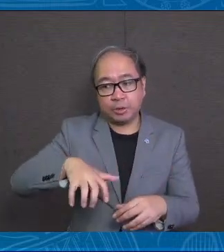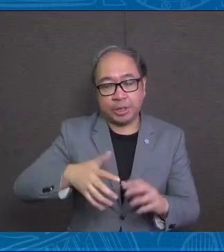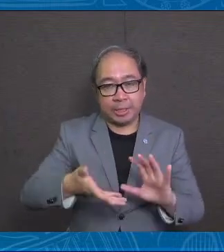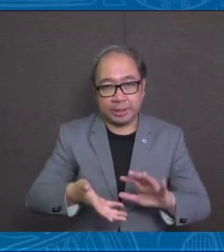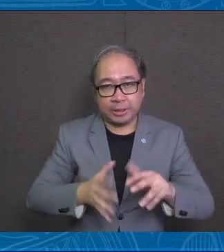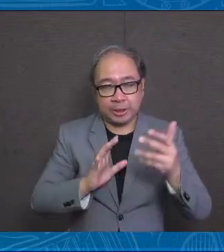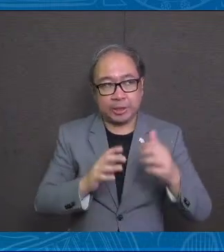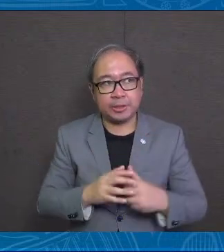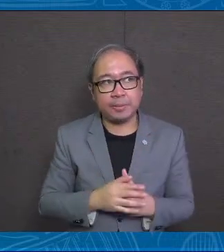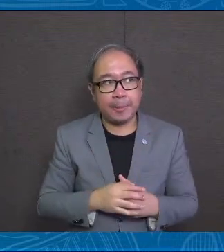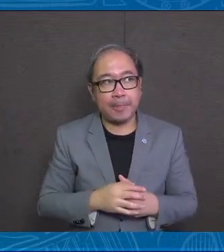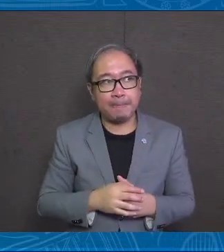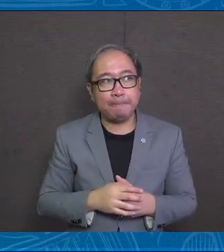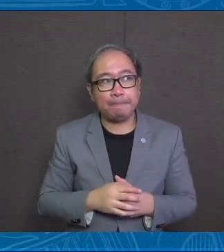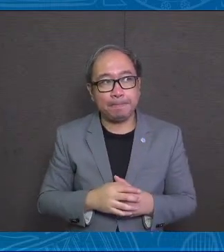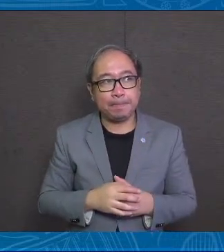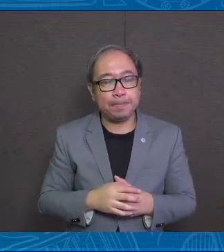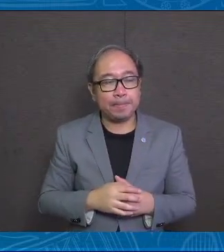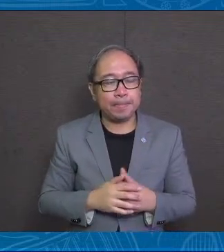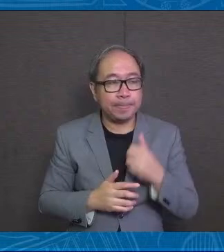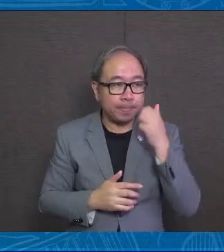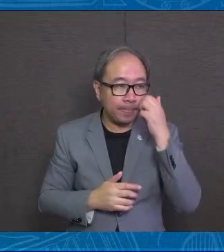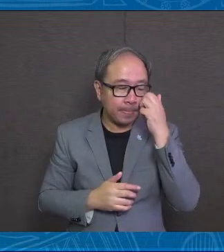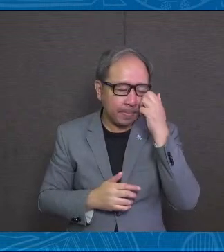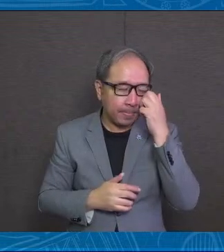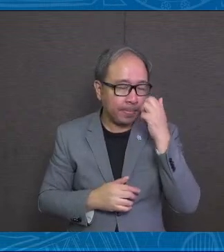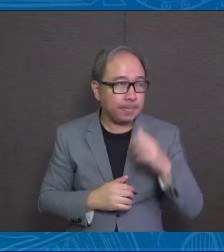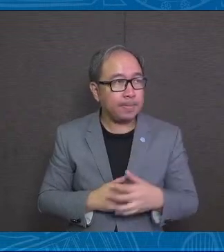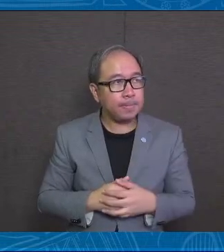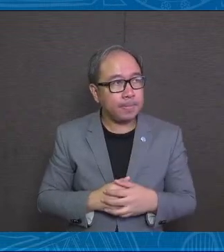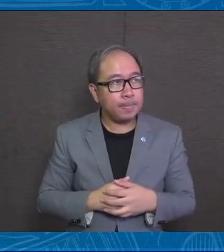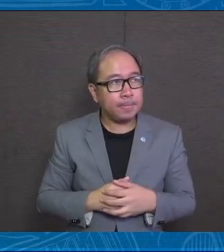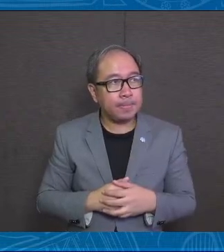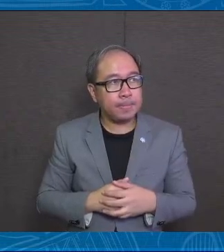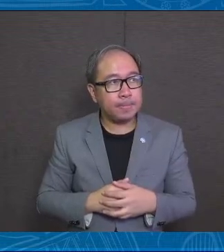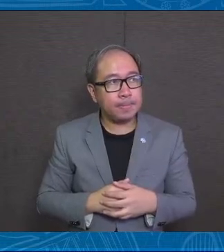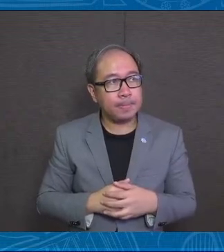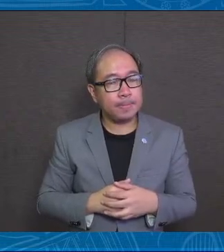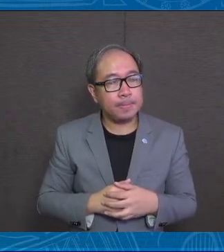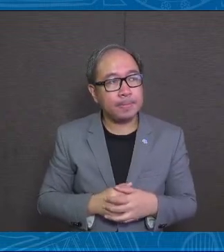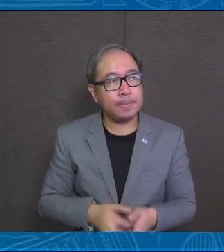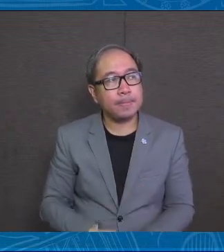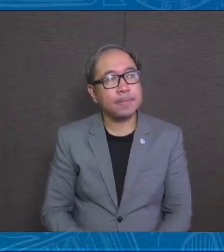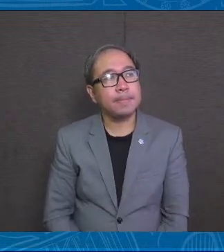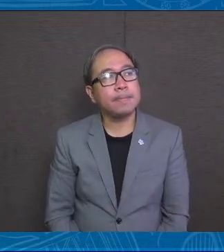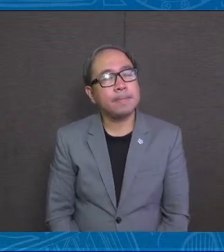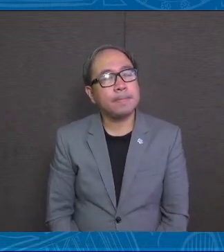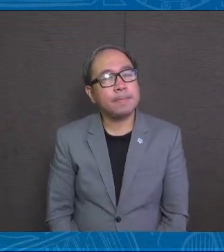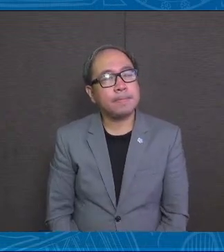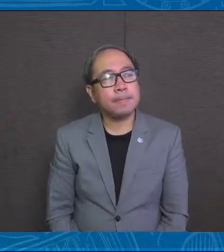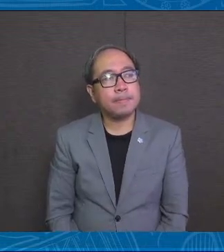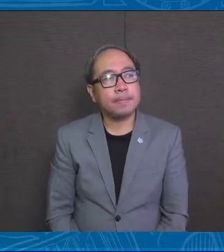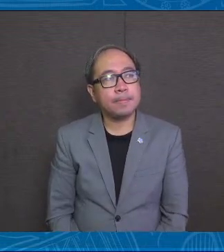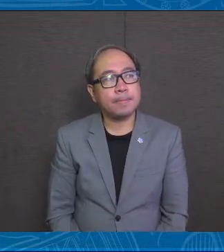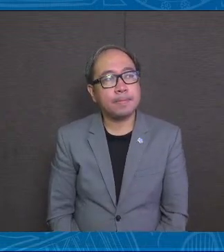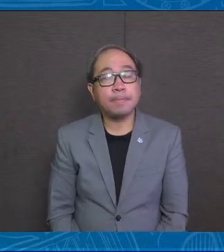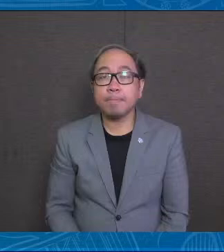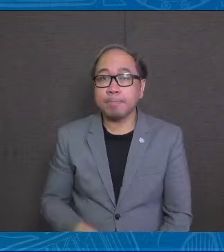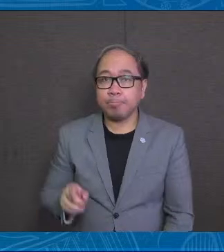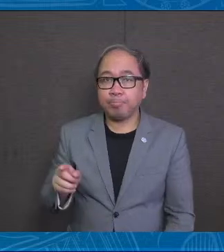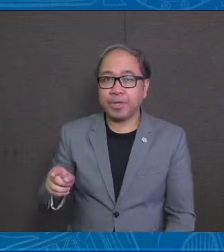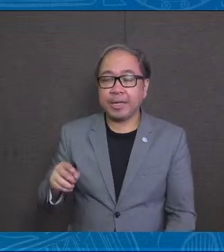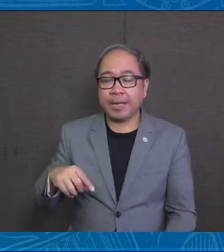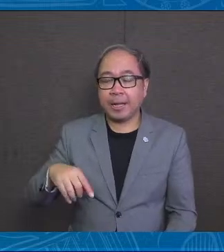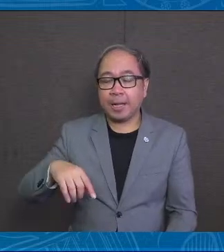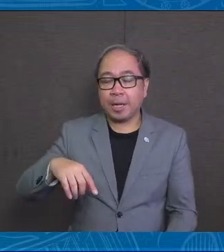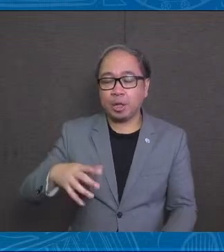Third one, I think we also set up the national the Disaster Management